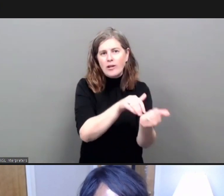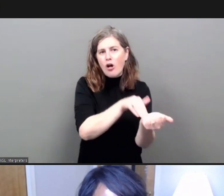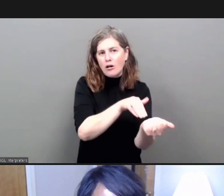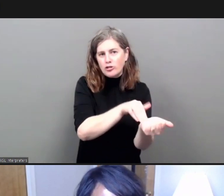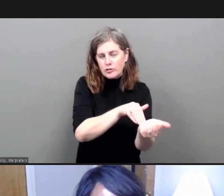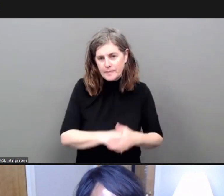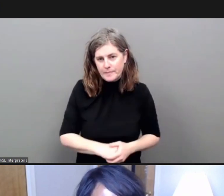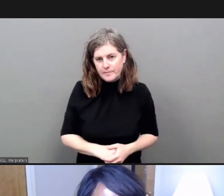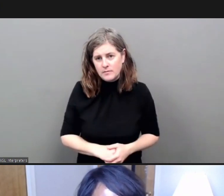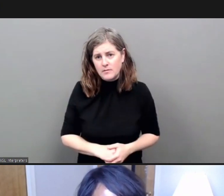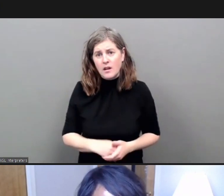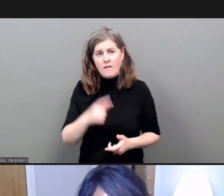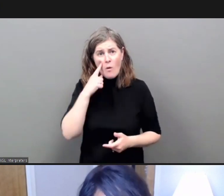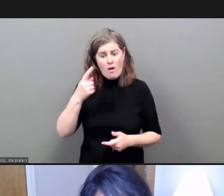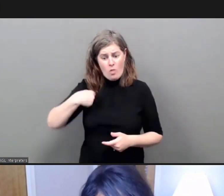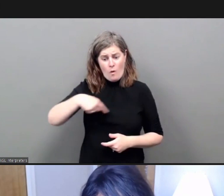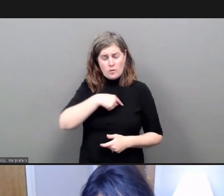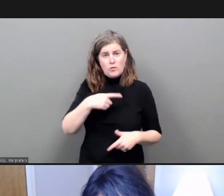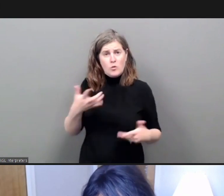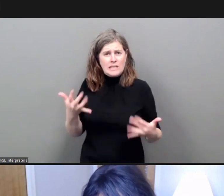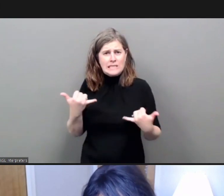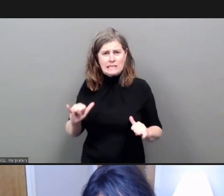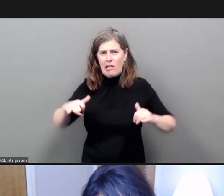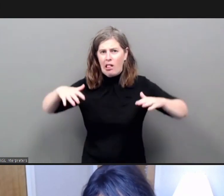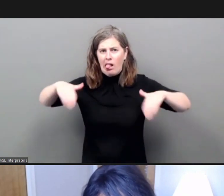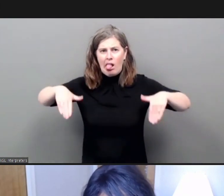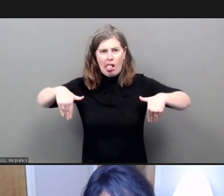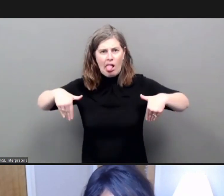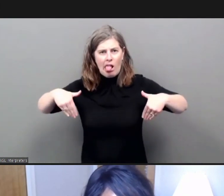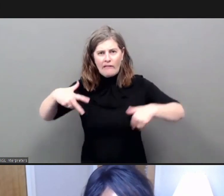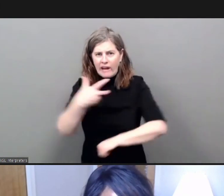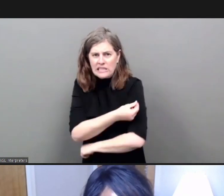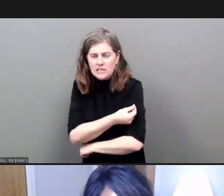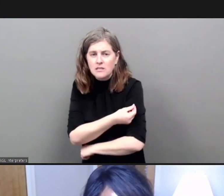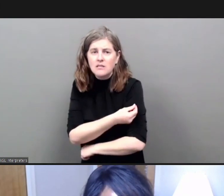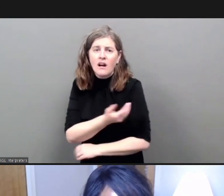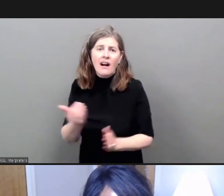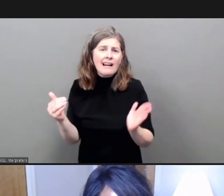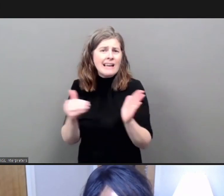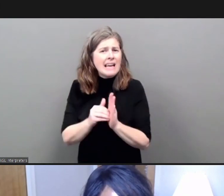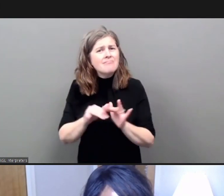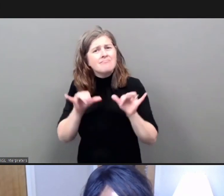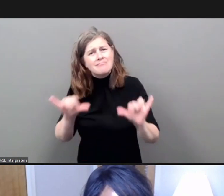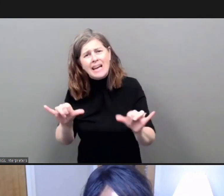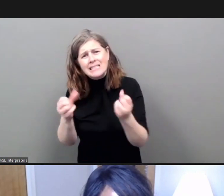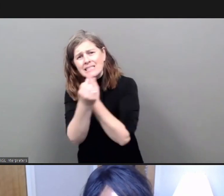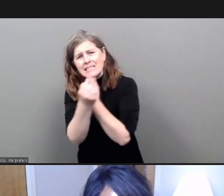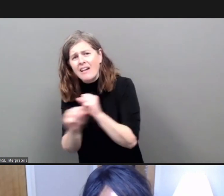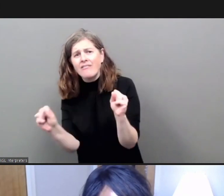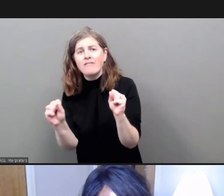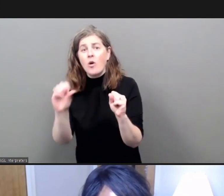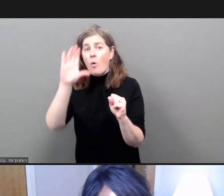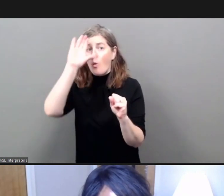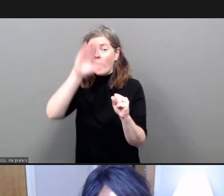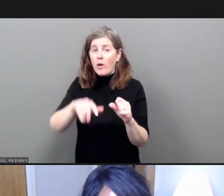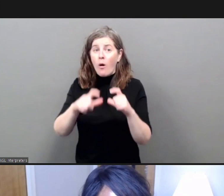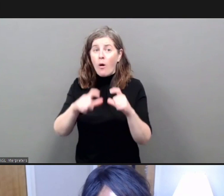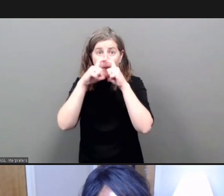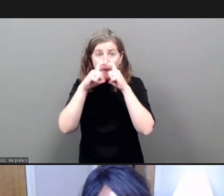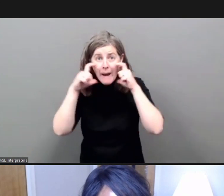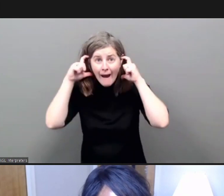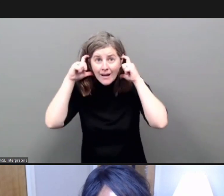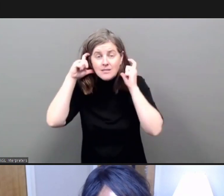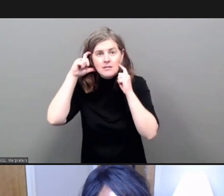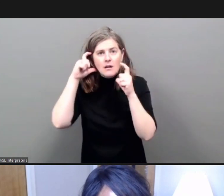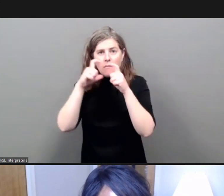for those amongst us who are still unvaccinated, again, please be safe. We know that